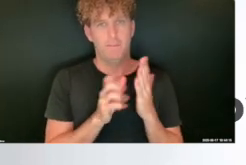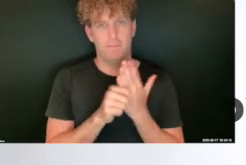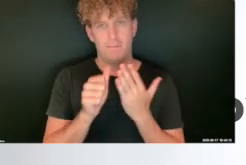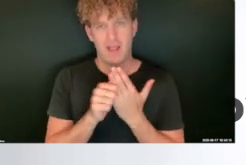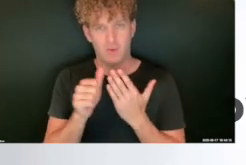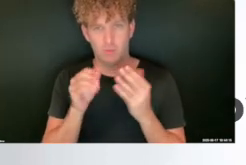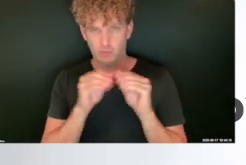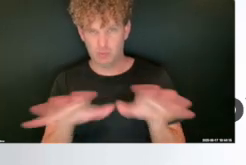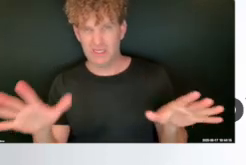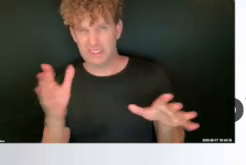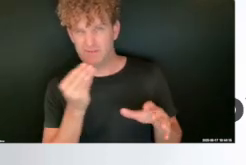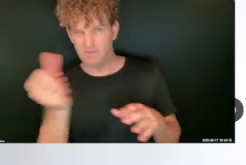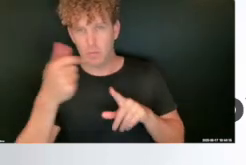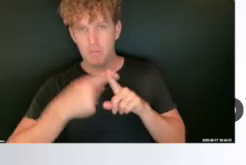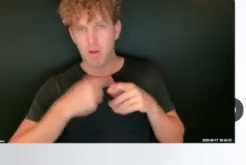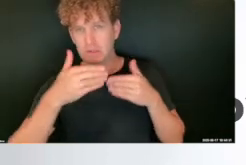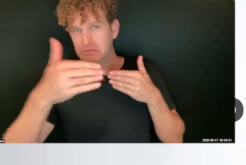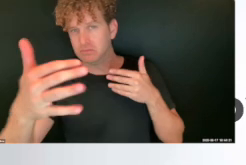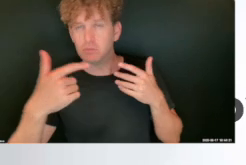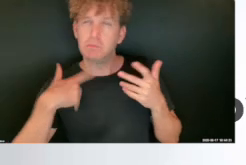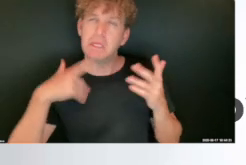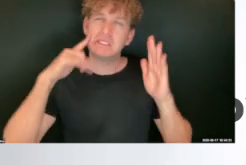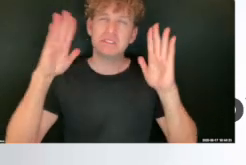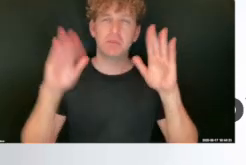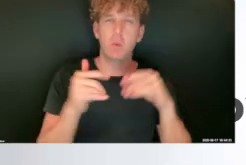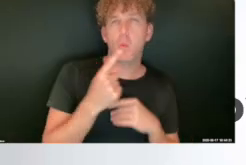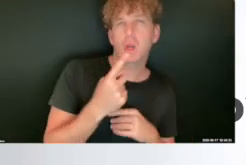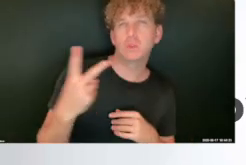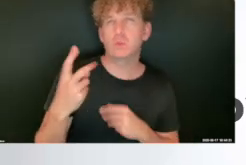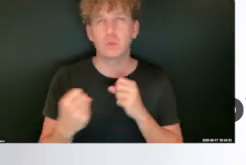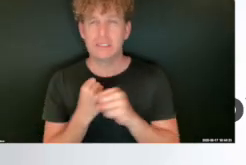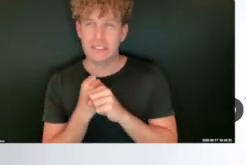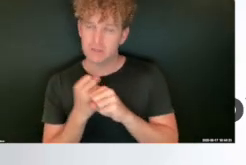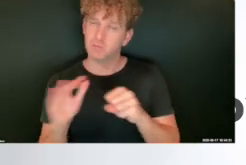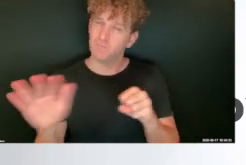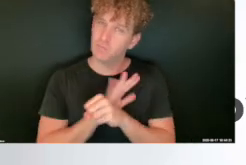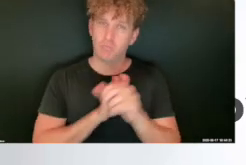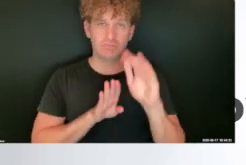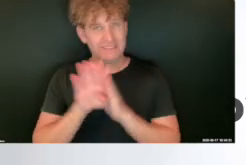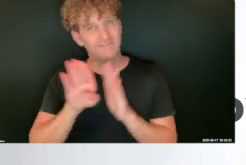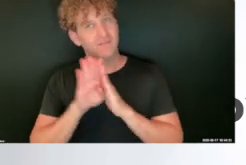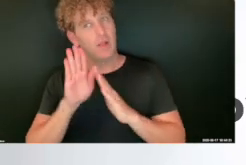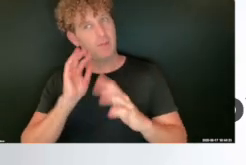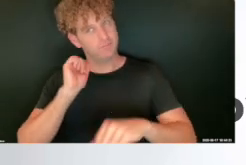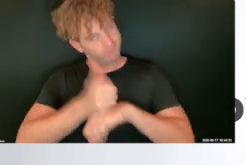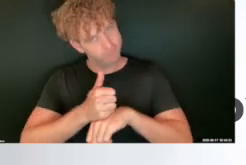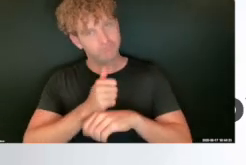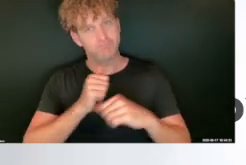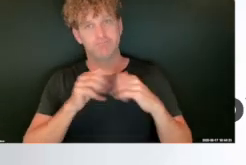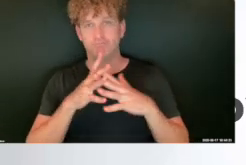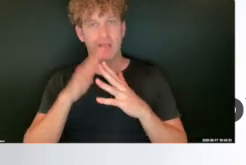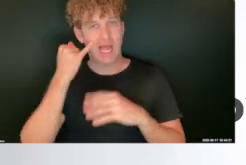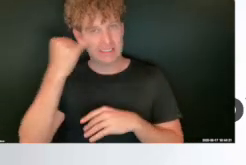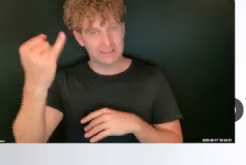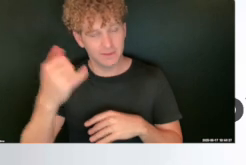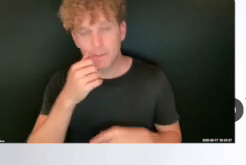manual will incorporate the new voucher amounts to align with the changes being made in HVIP. There will also be some clarifications